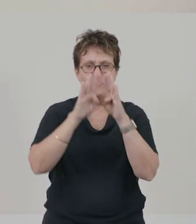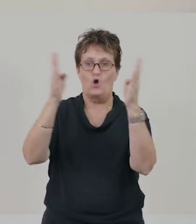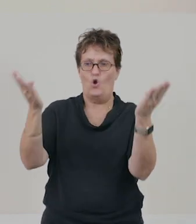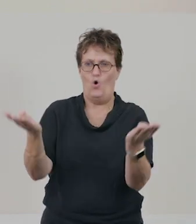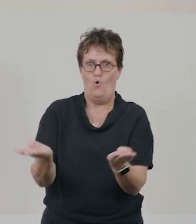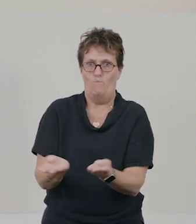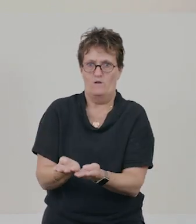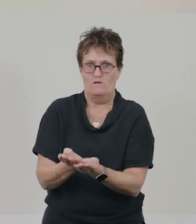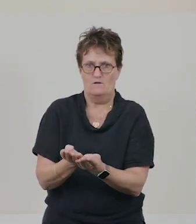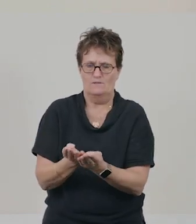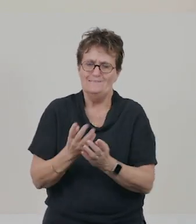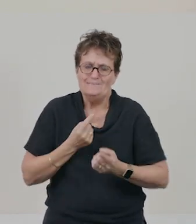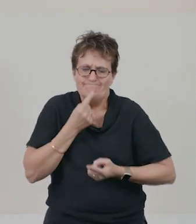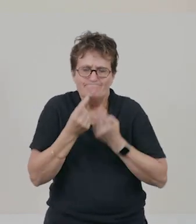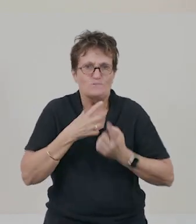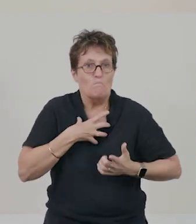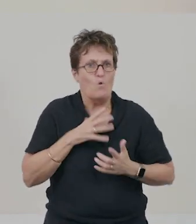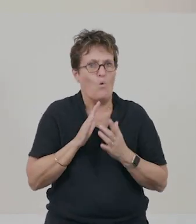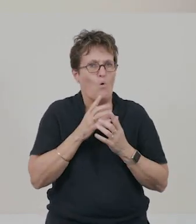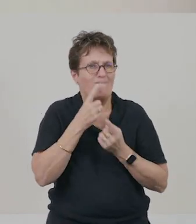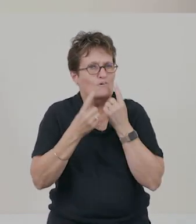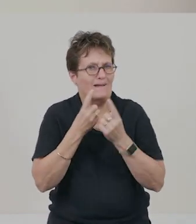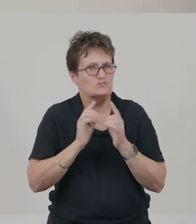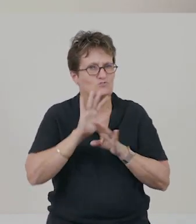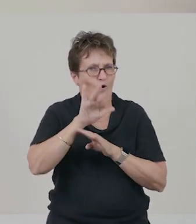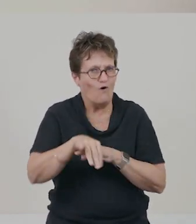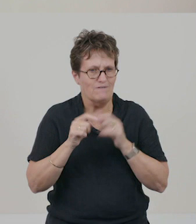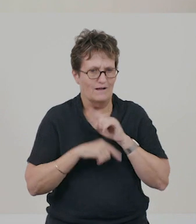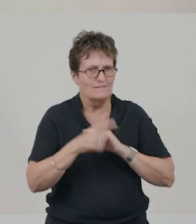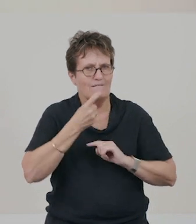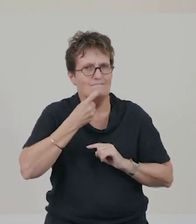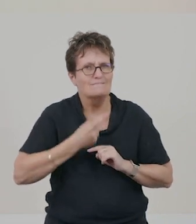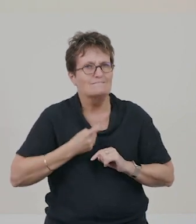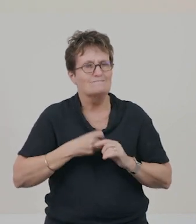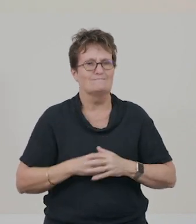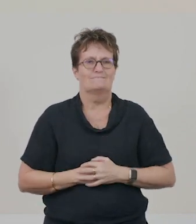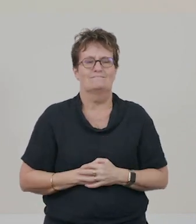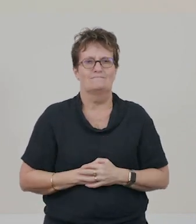and the globe to give more information about these objects in my museum.